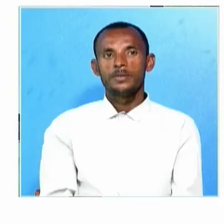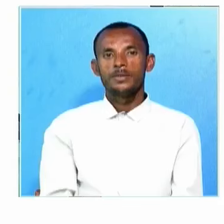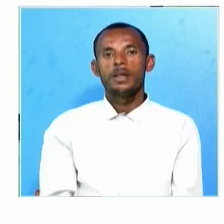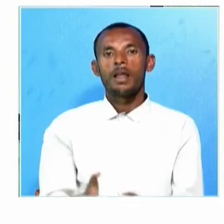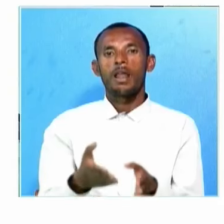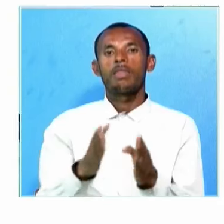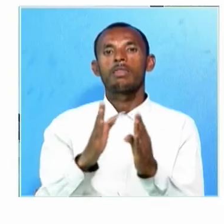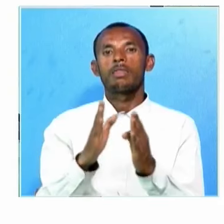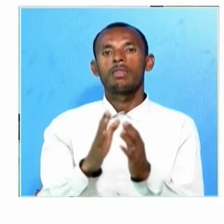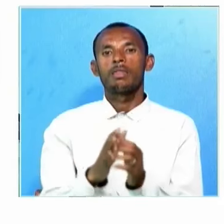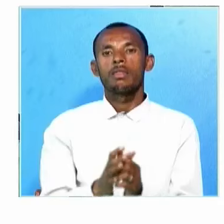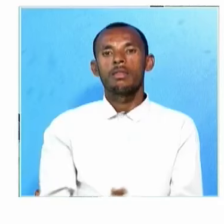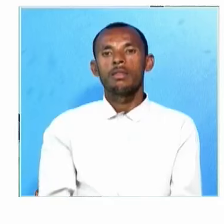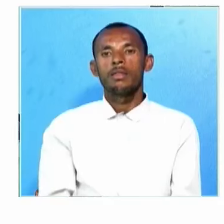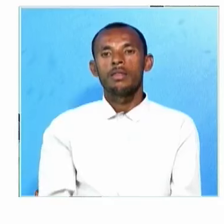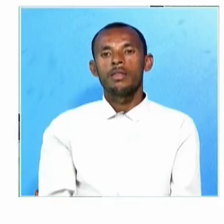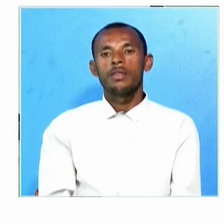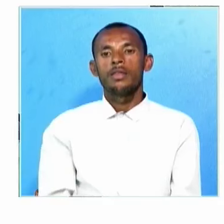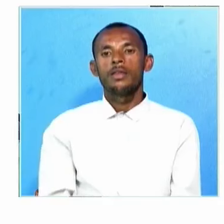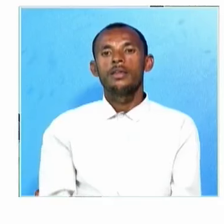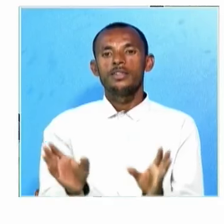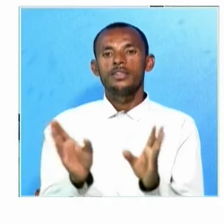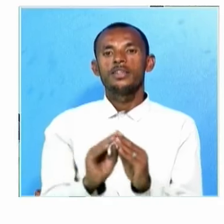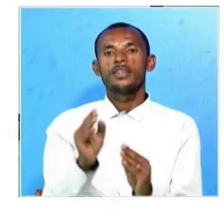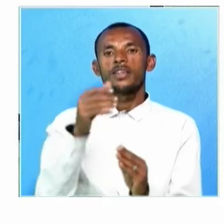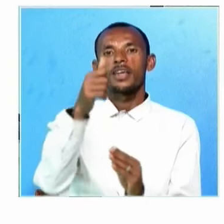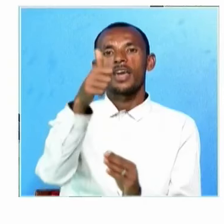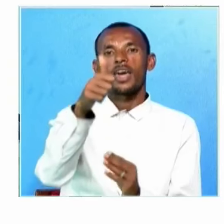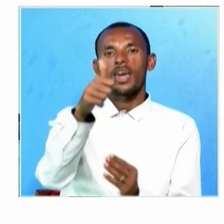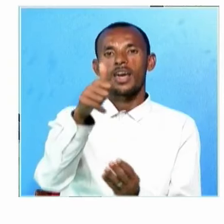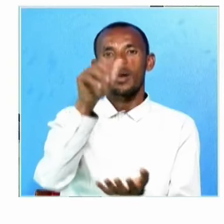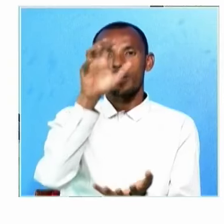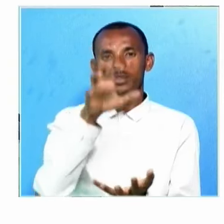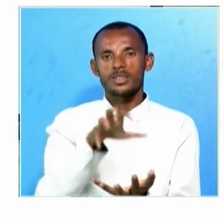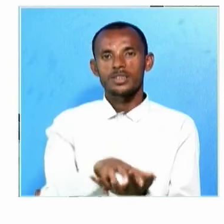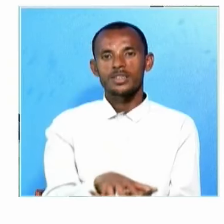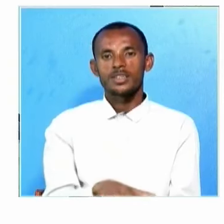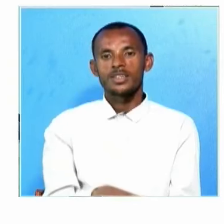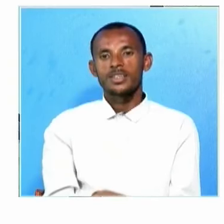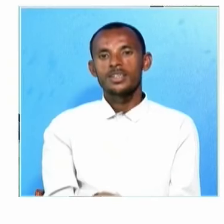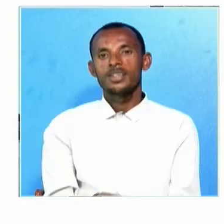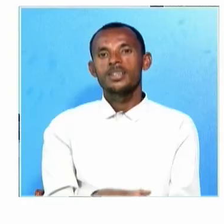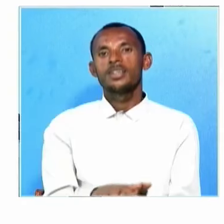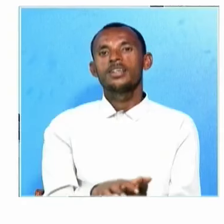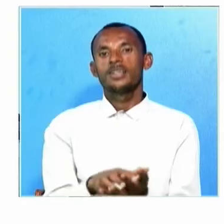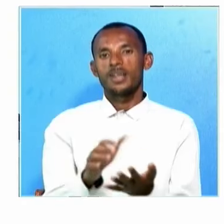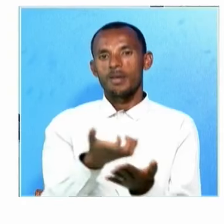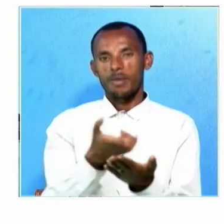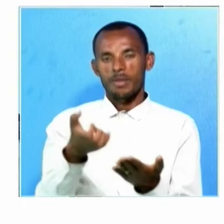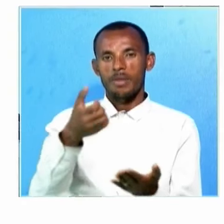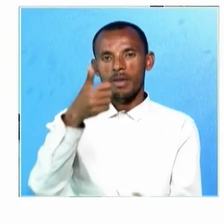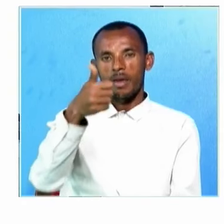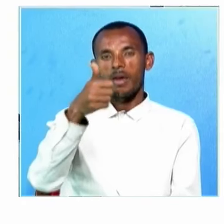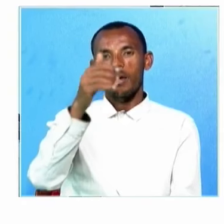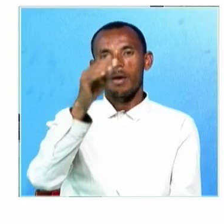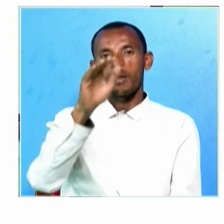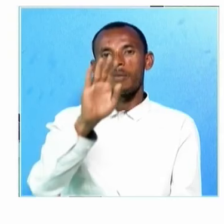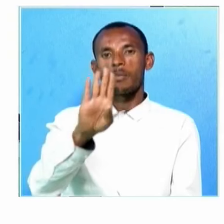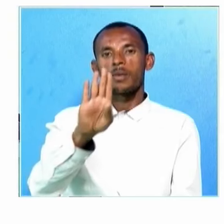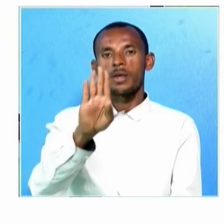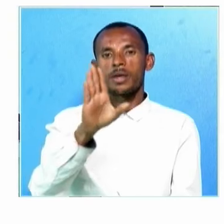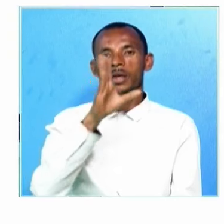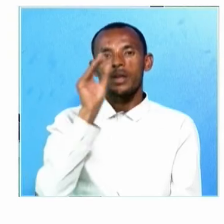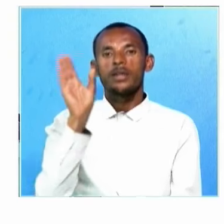Let set A consists the elements A, B, and set